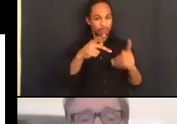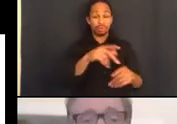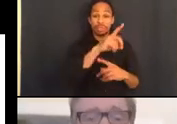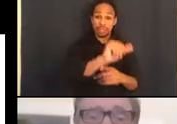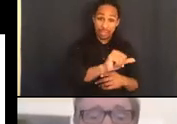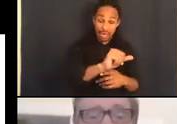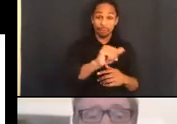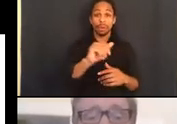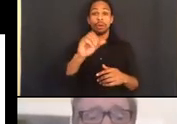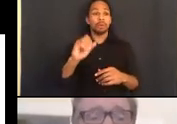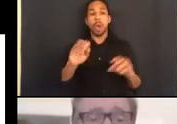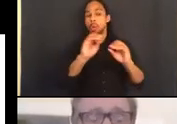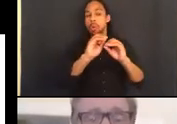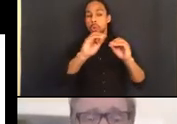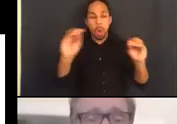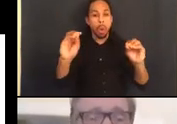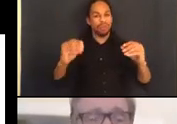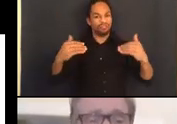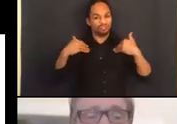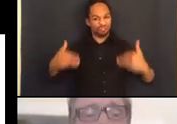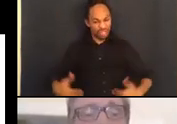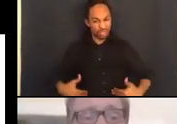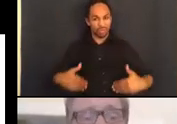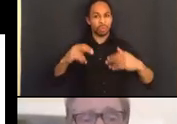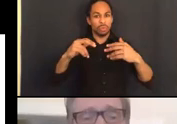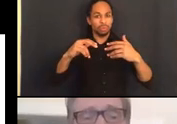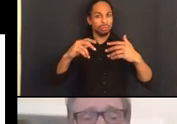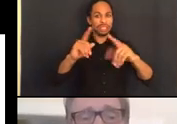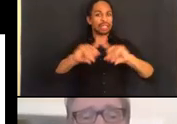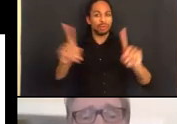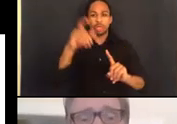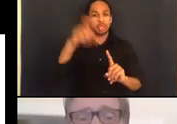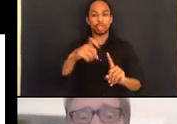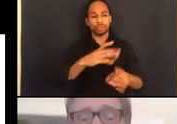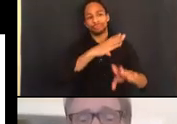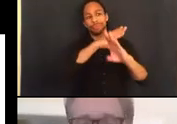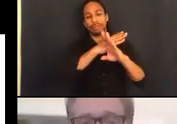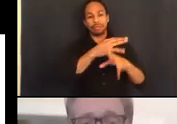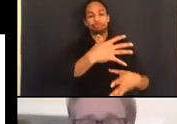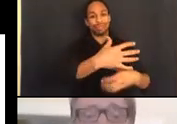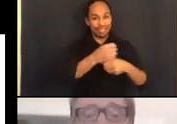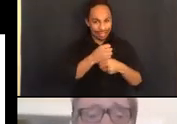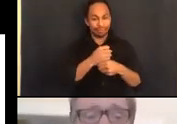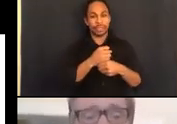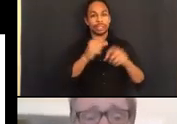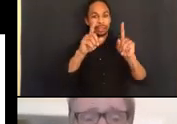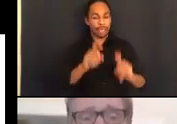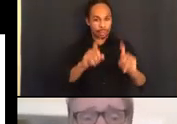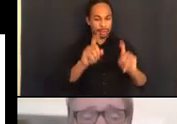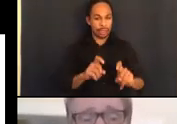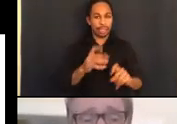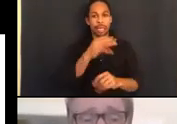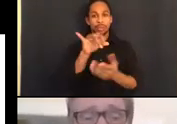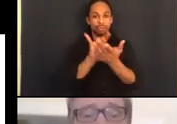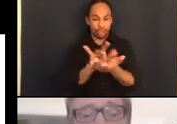of what we learned from developing those tools and resources in coalition, we distributed a number of Know Your Rights tools, including plain